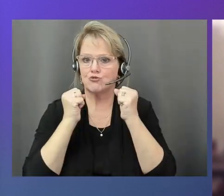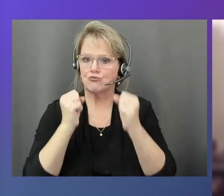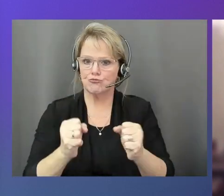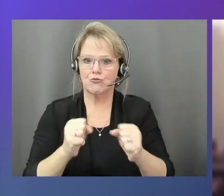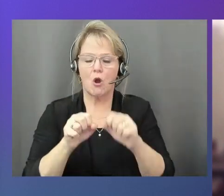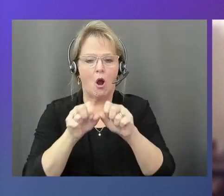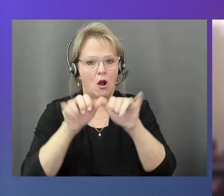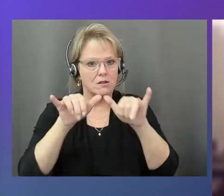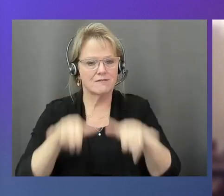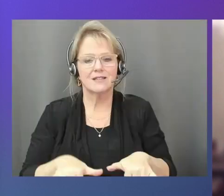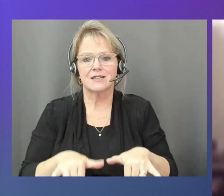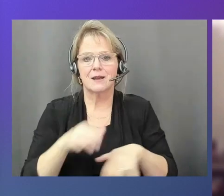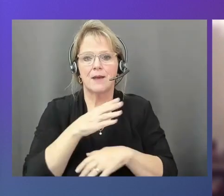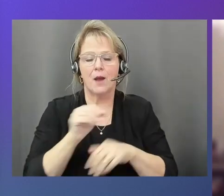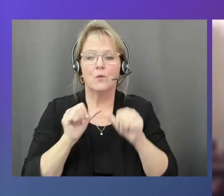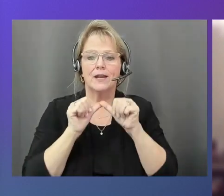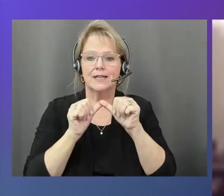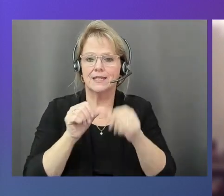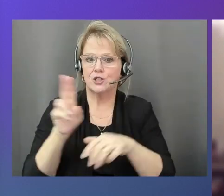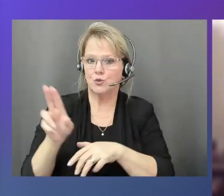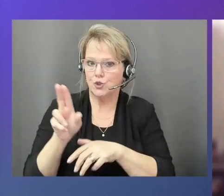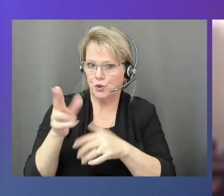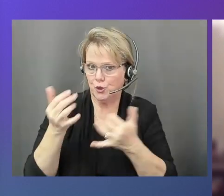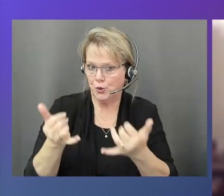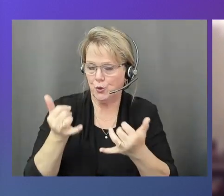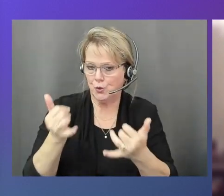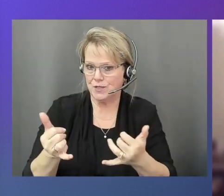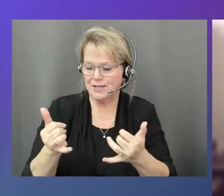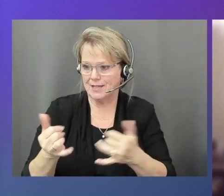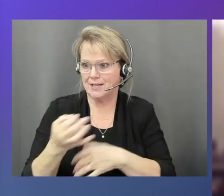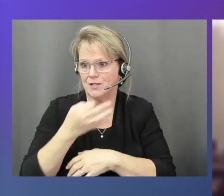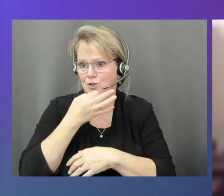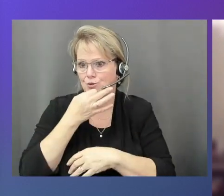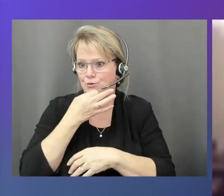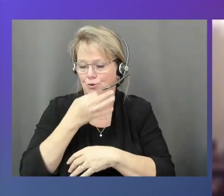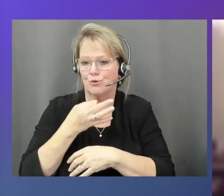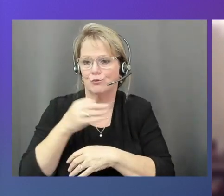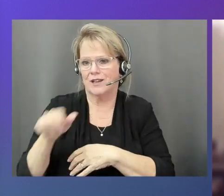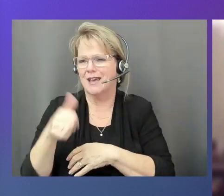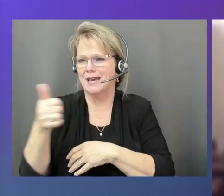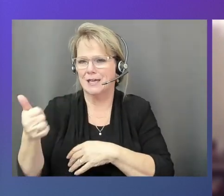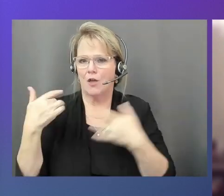the private 5G technology on its own for other use cases where a fixed